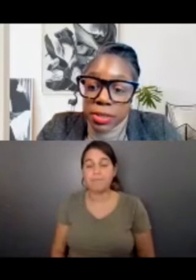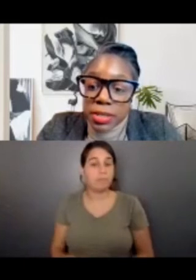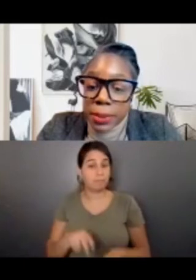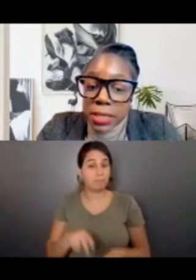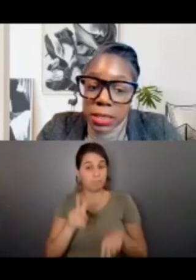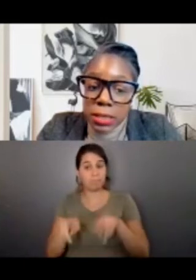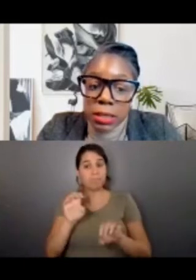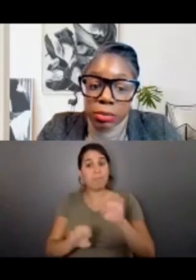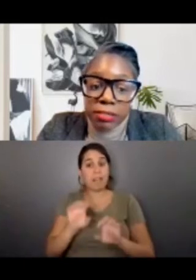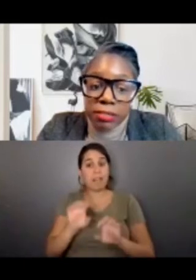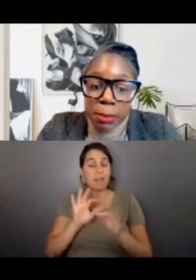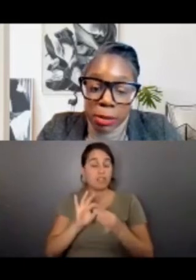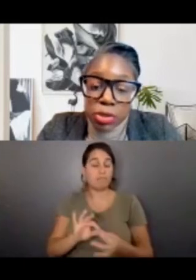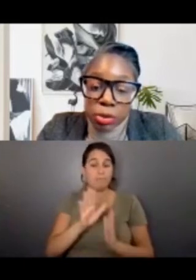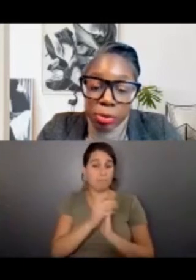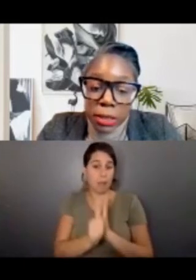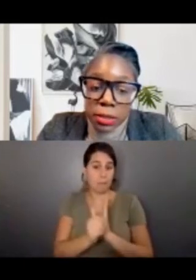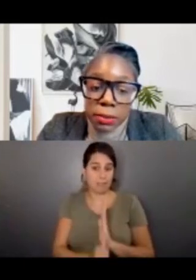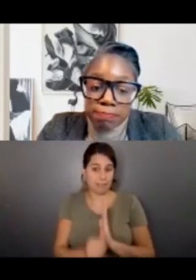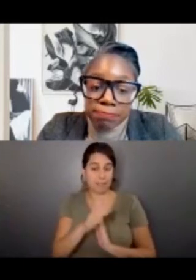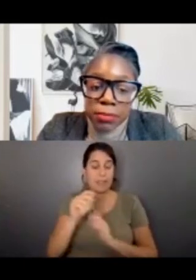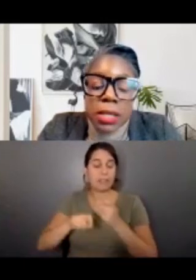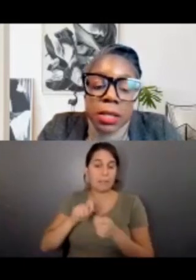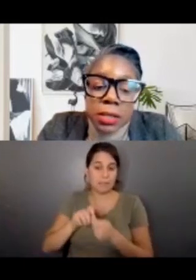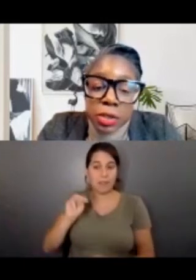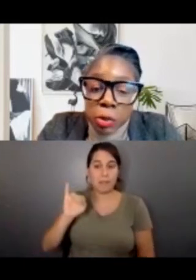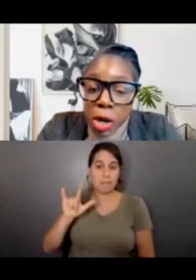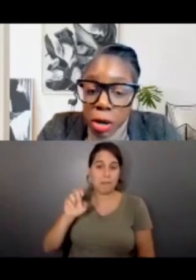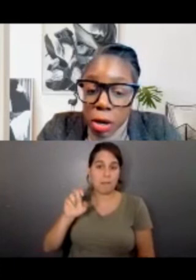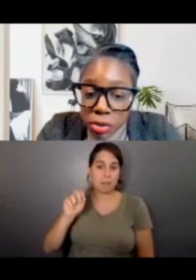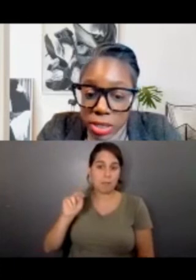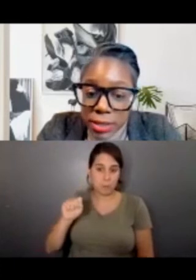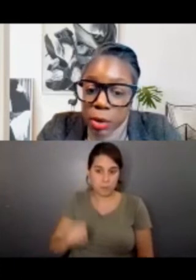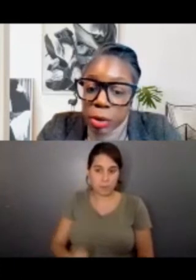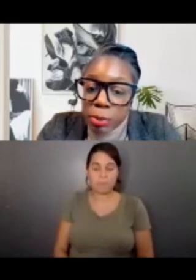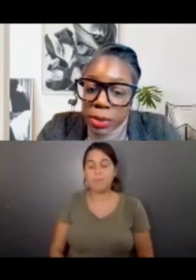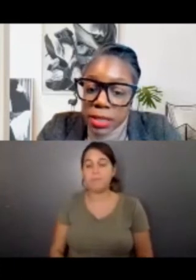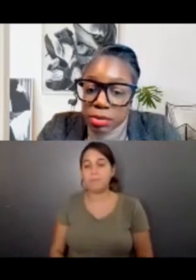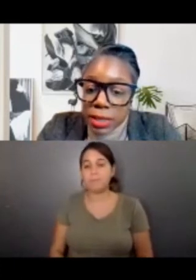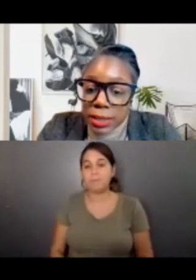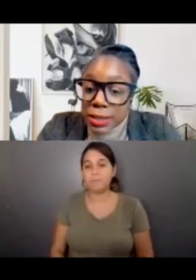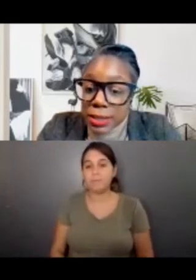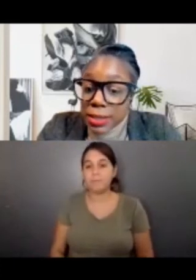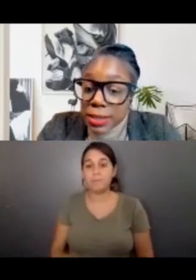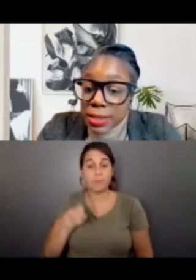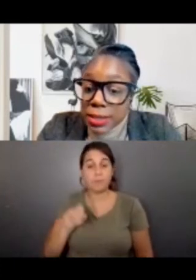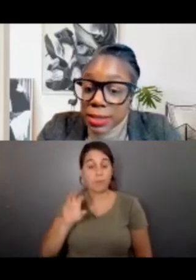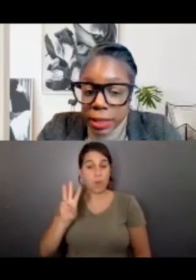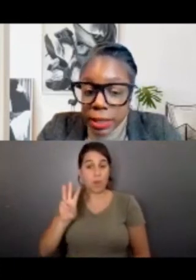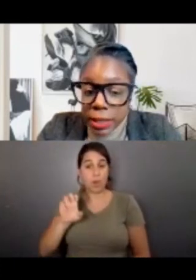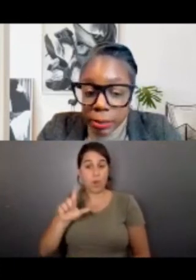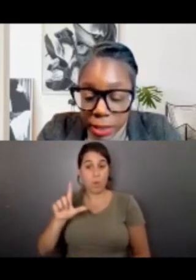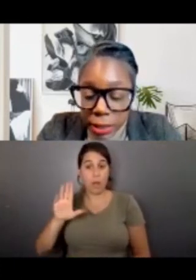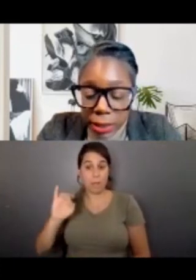Smith's competencies in relevant milestone domains. Dr. Coach also discussed how well-being is directly tied to one's ability to